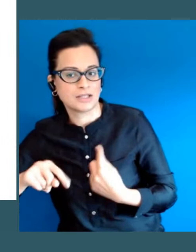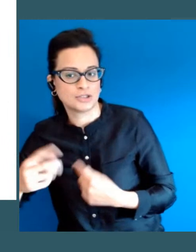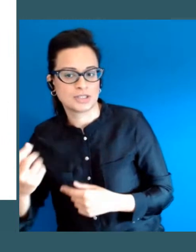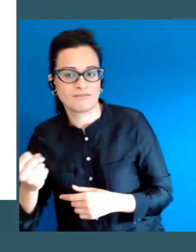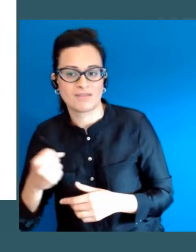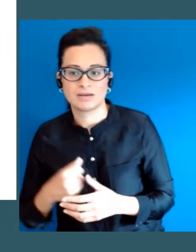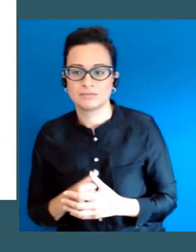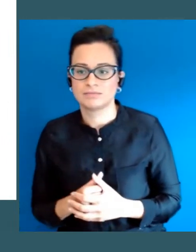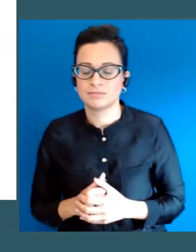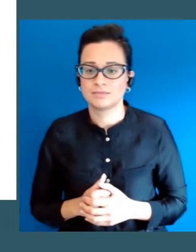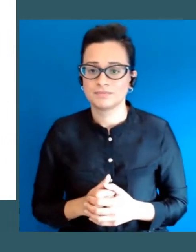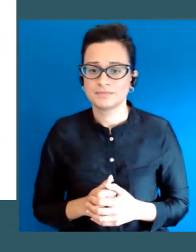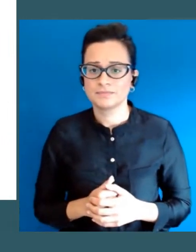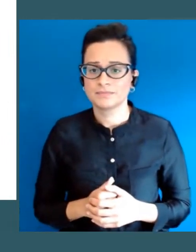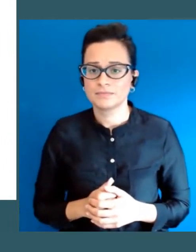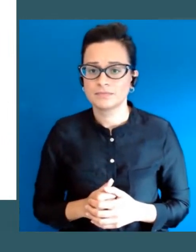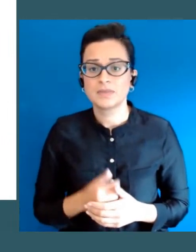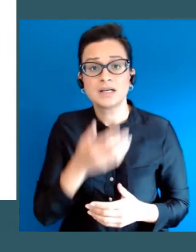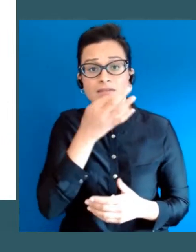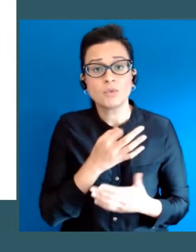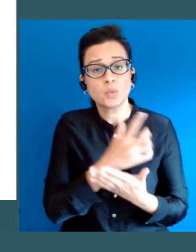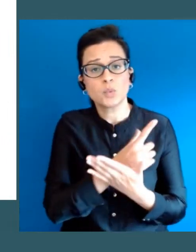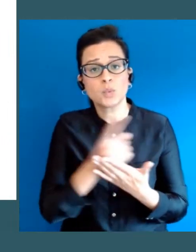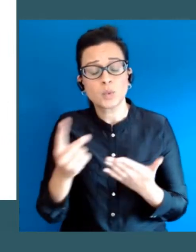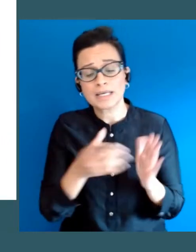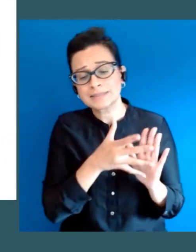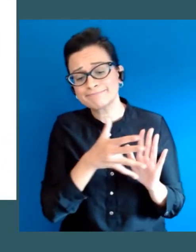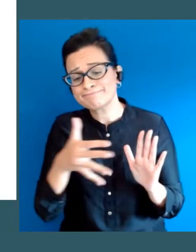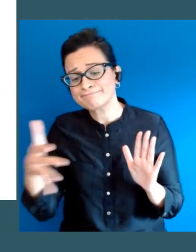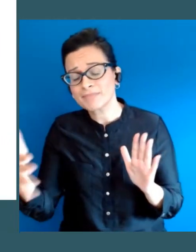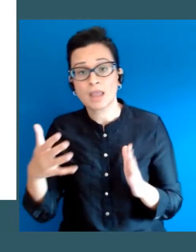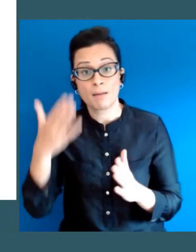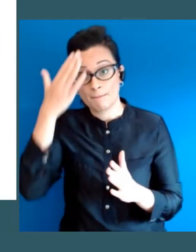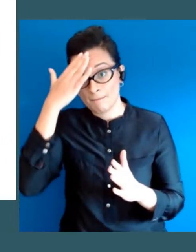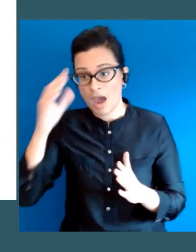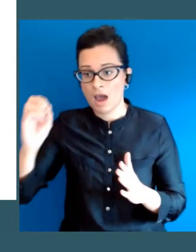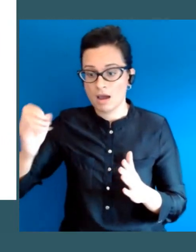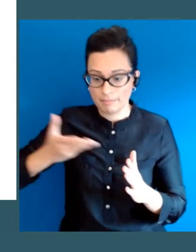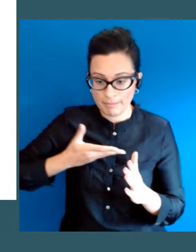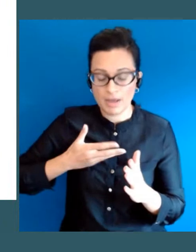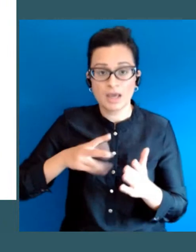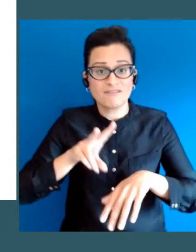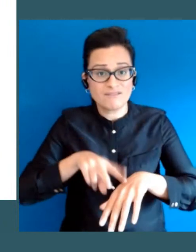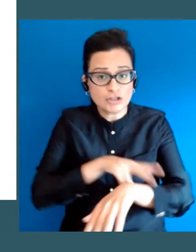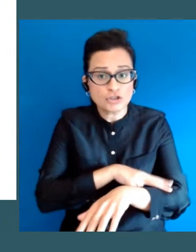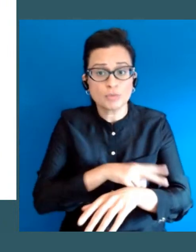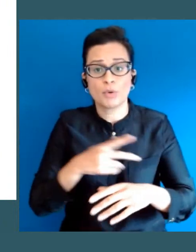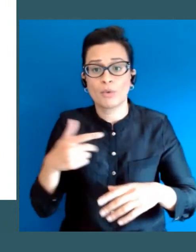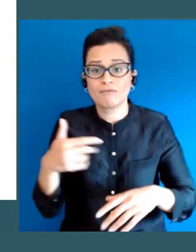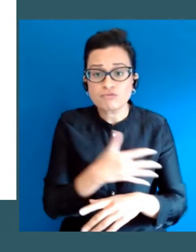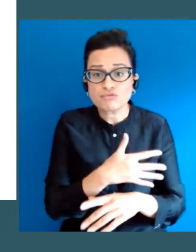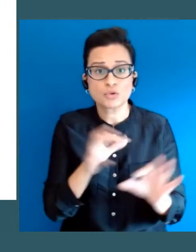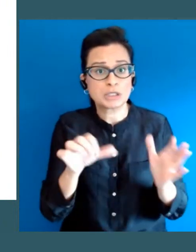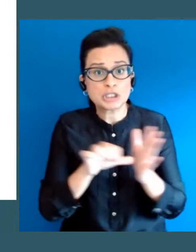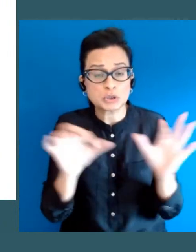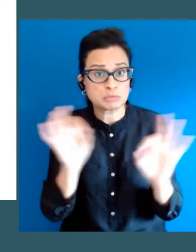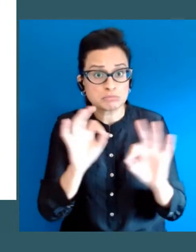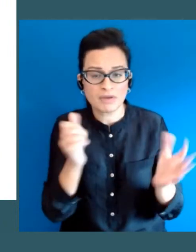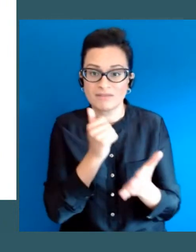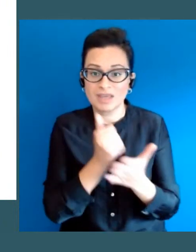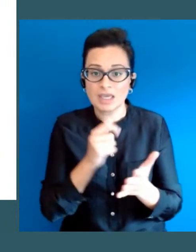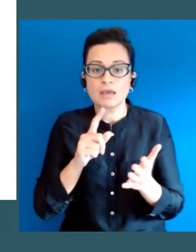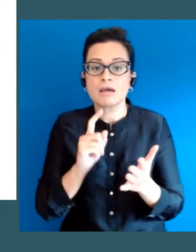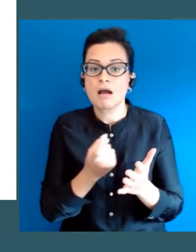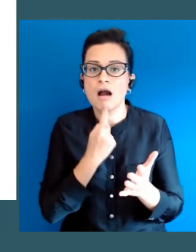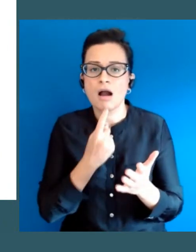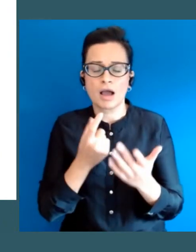So over the next few weeks, mum had introduced some veggies and fruit with no issues, which was great. We discussed the iron-rich foods, but there were some